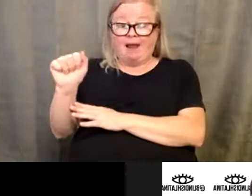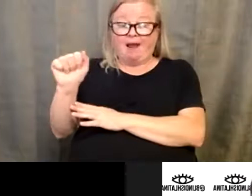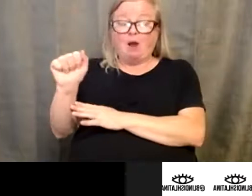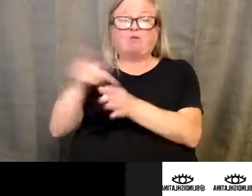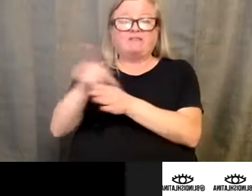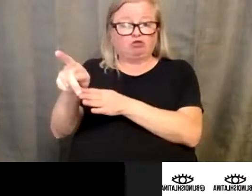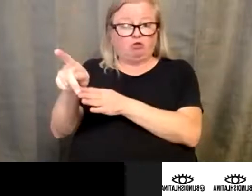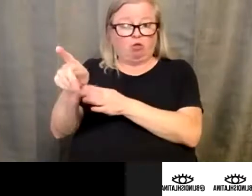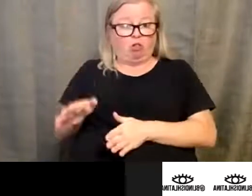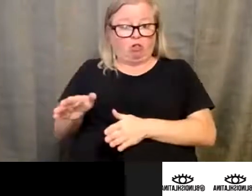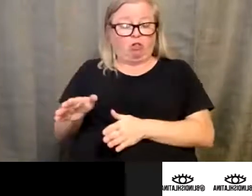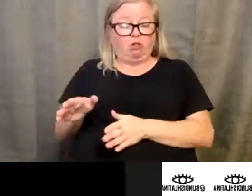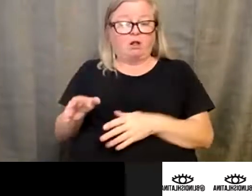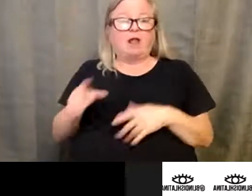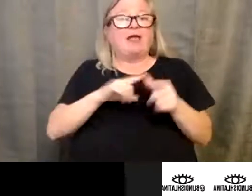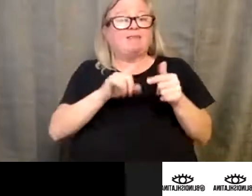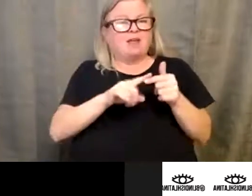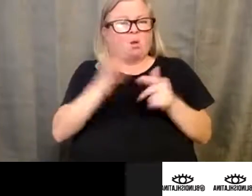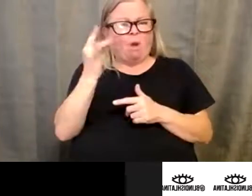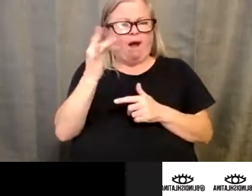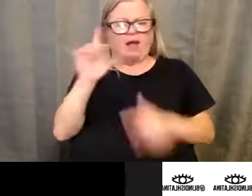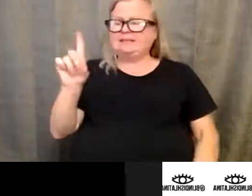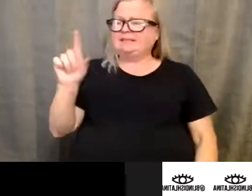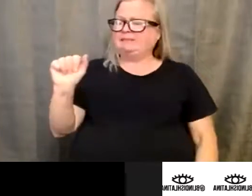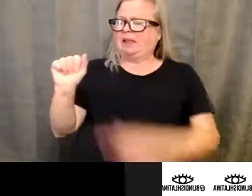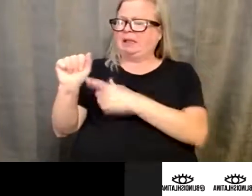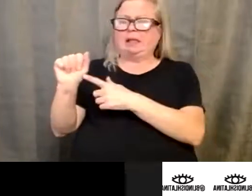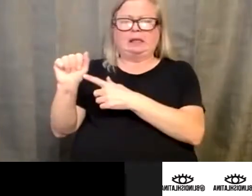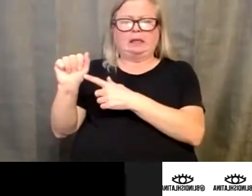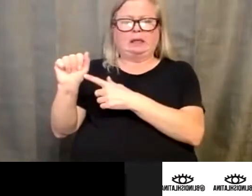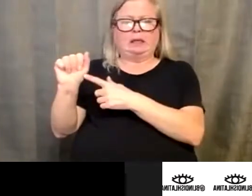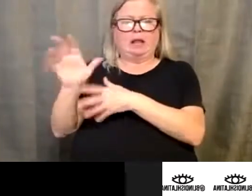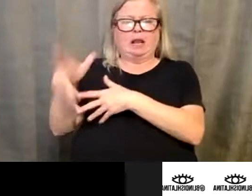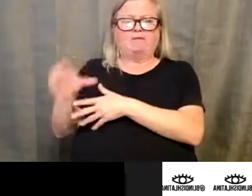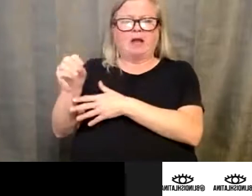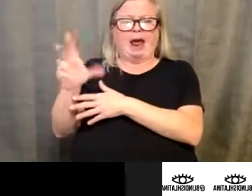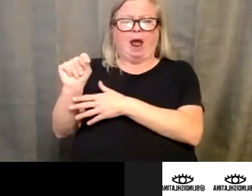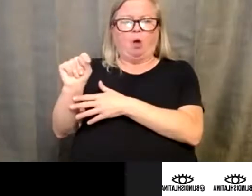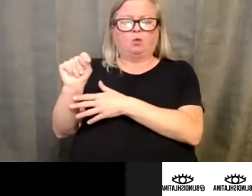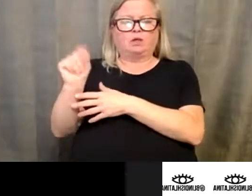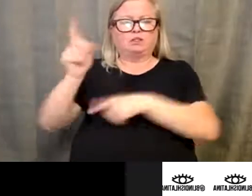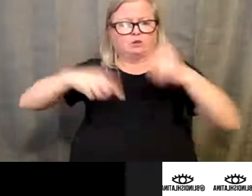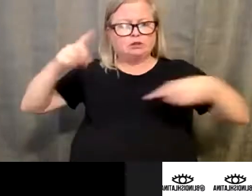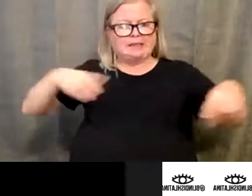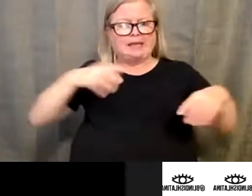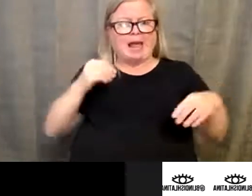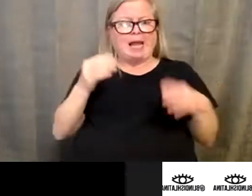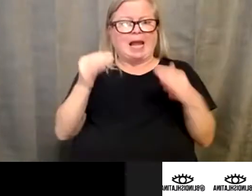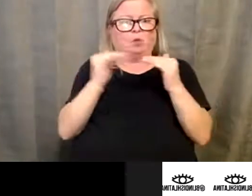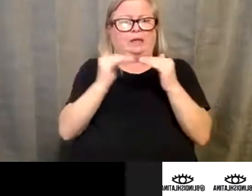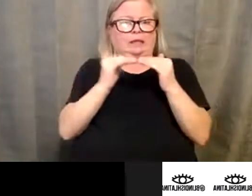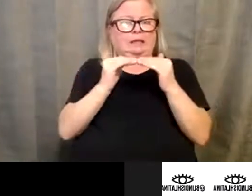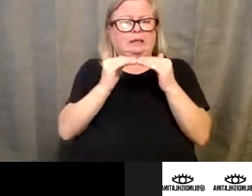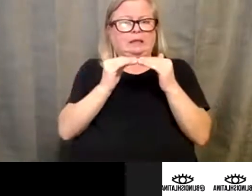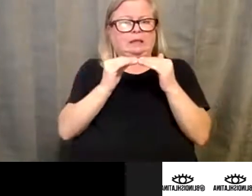about why is disability left out of diversity and equity initiatives. We're going to try to answer